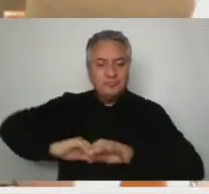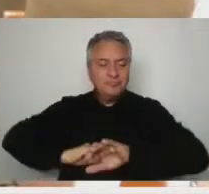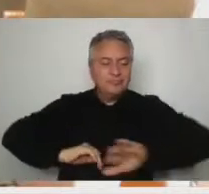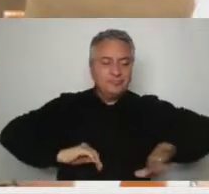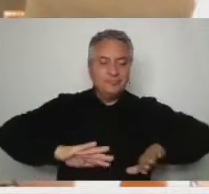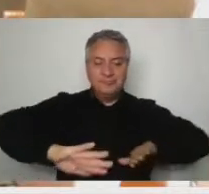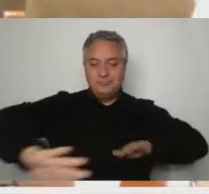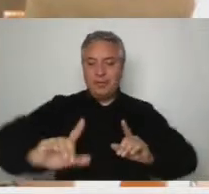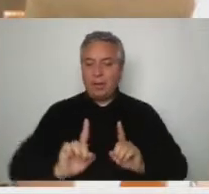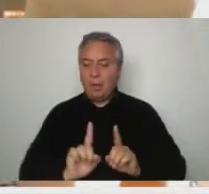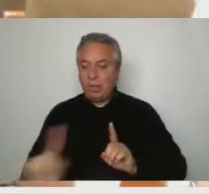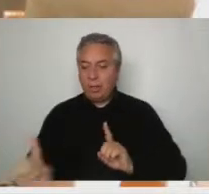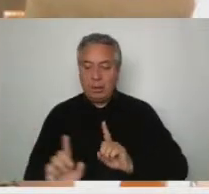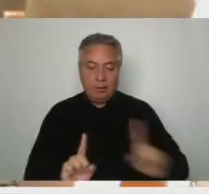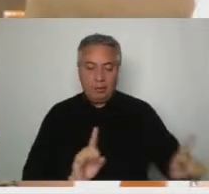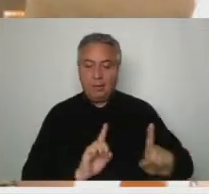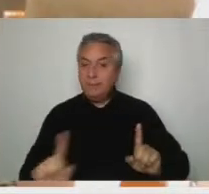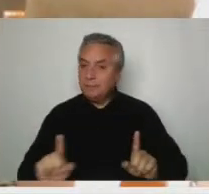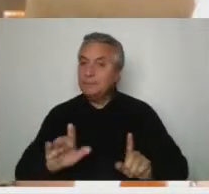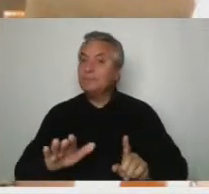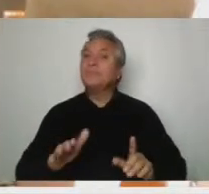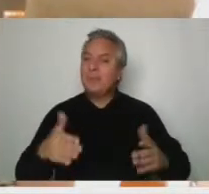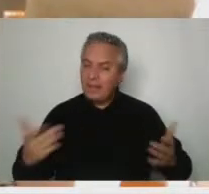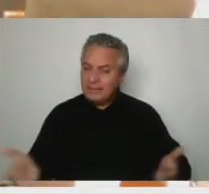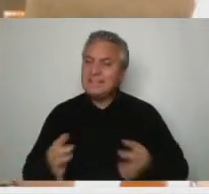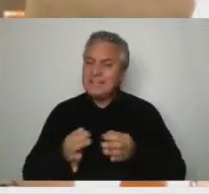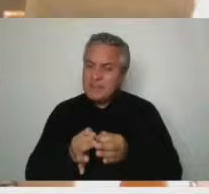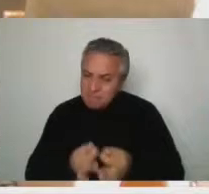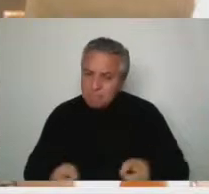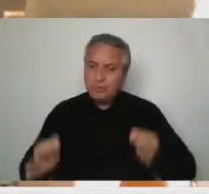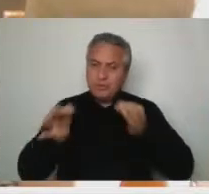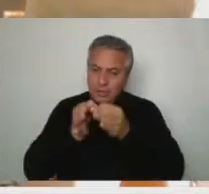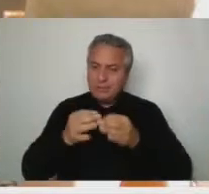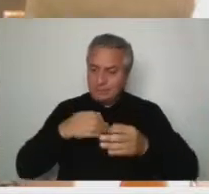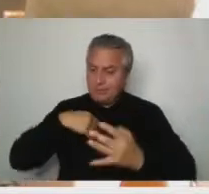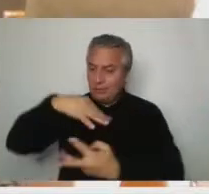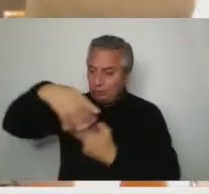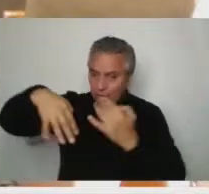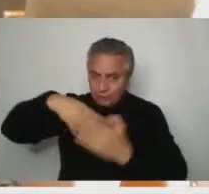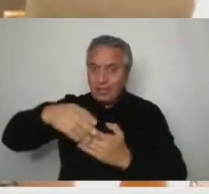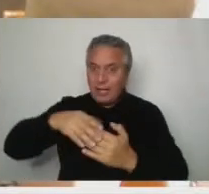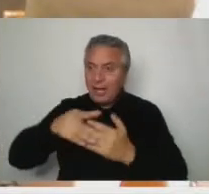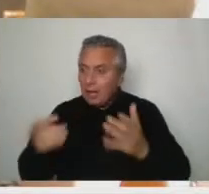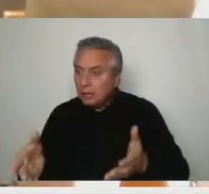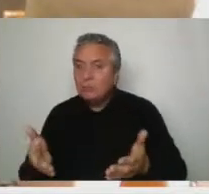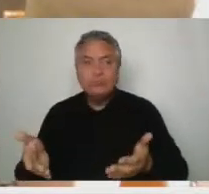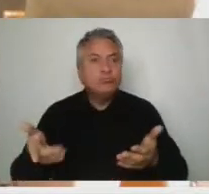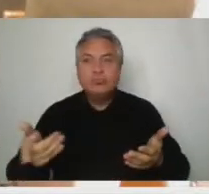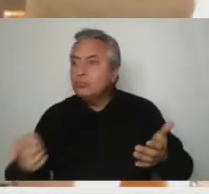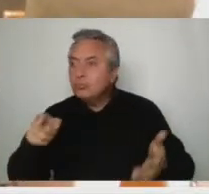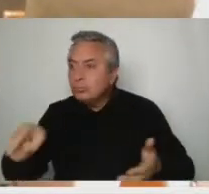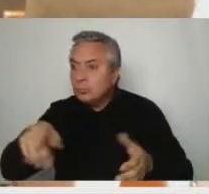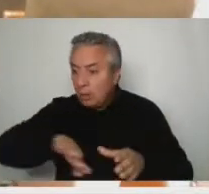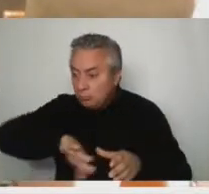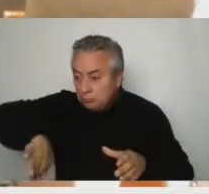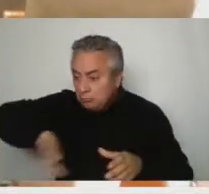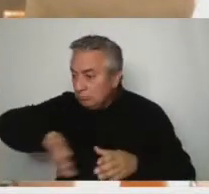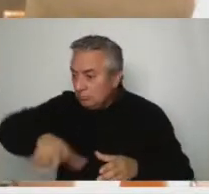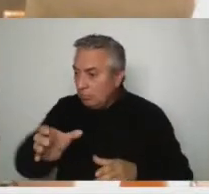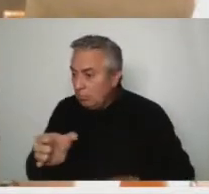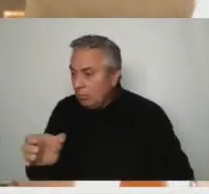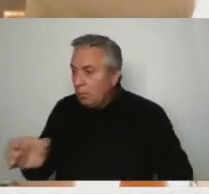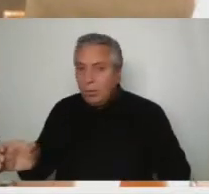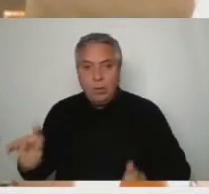strong impact upon the teaching experience and the importance that society attributes to the places where those segregated